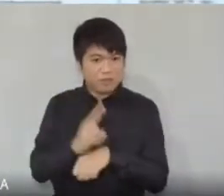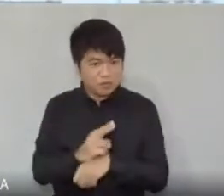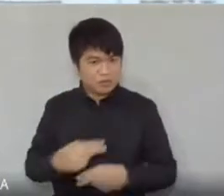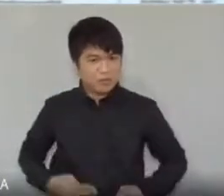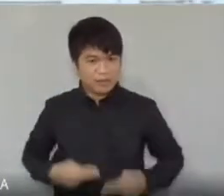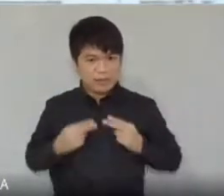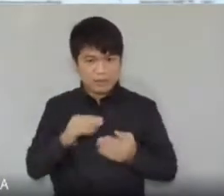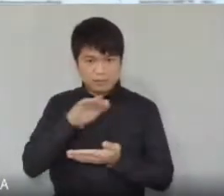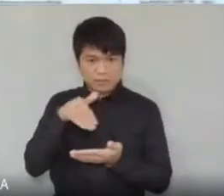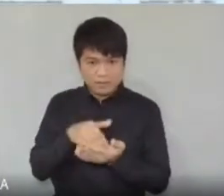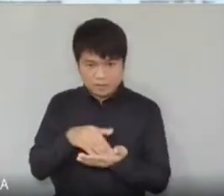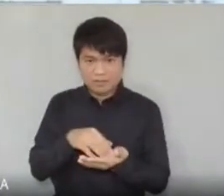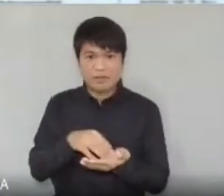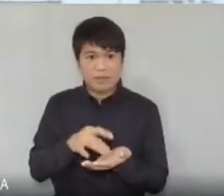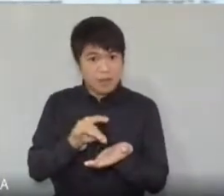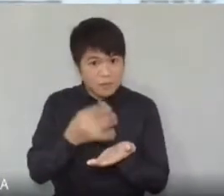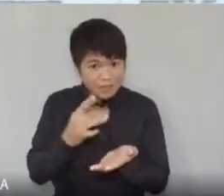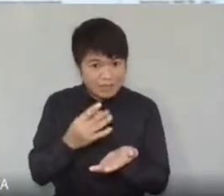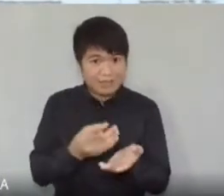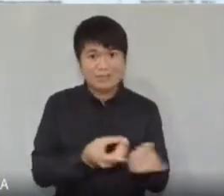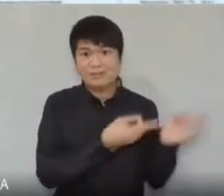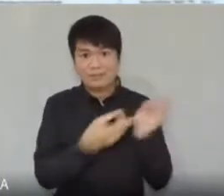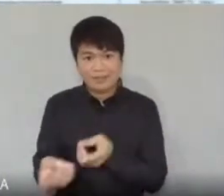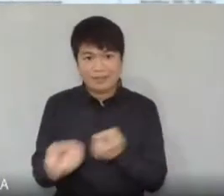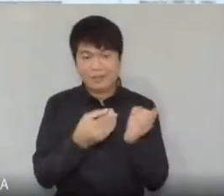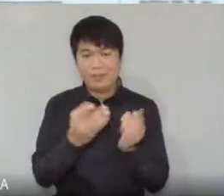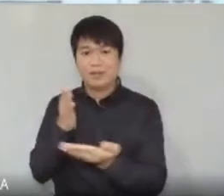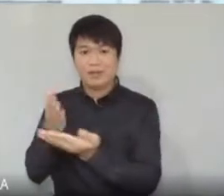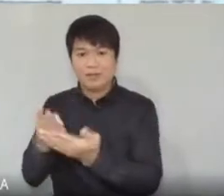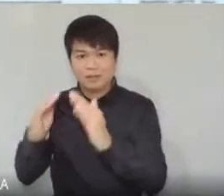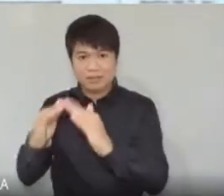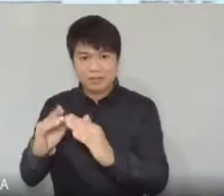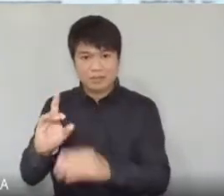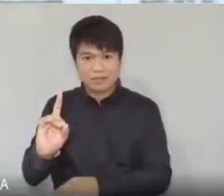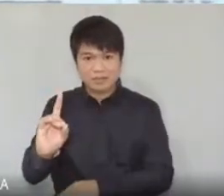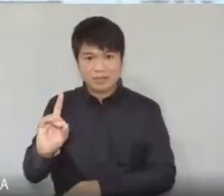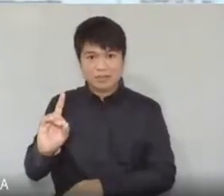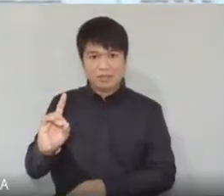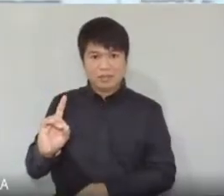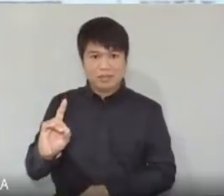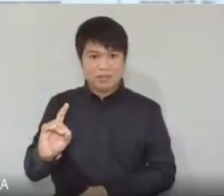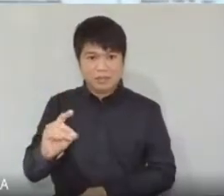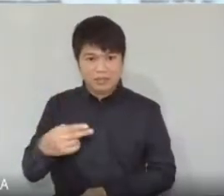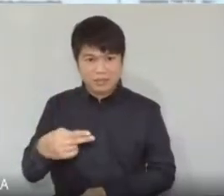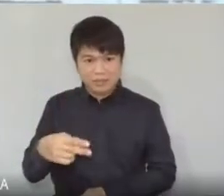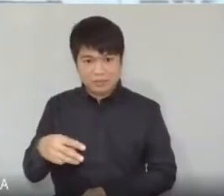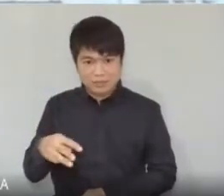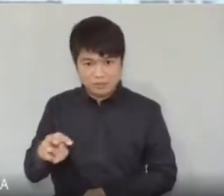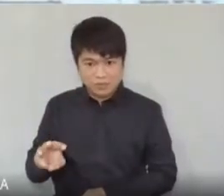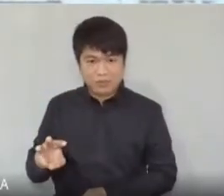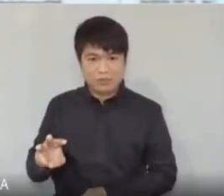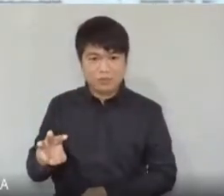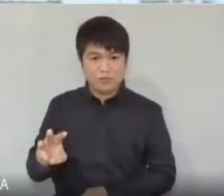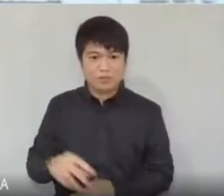858. These BHW are used up by our city for the delivery of medicine at the doorsteps of